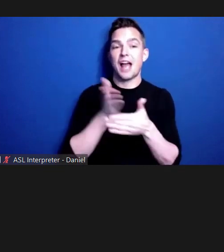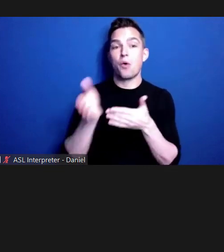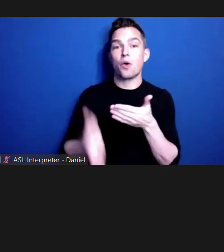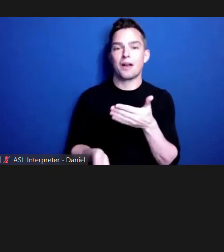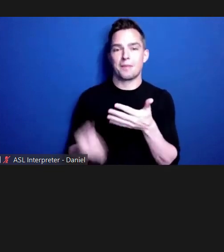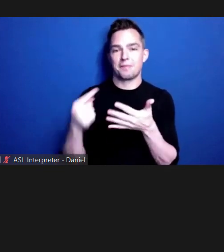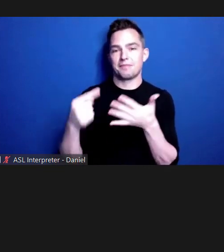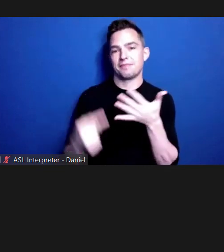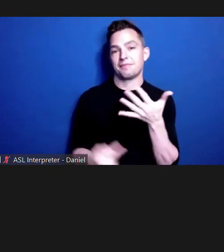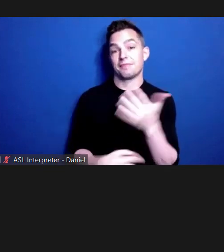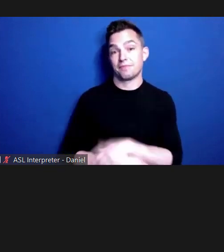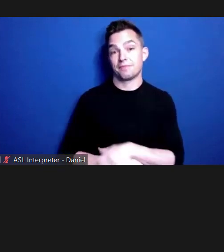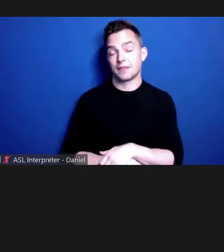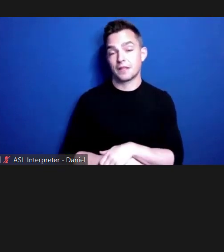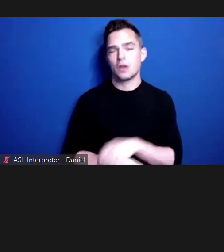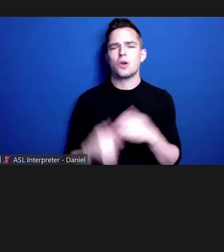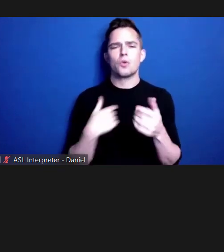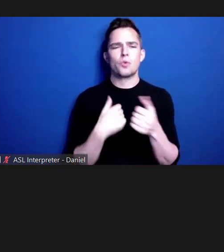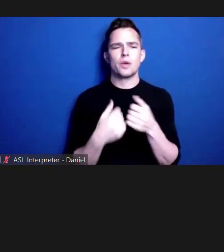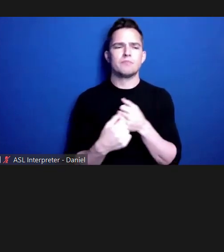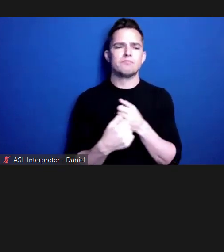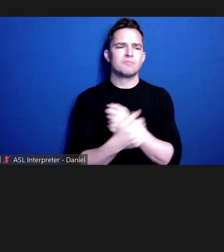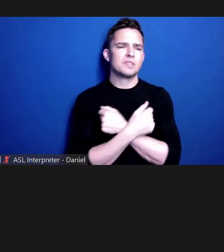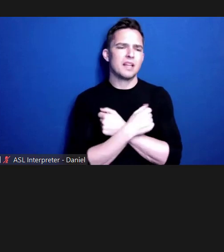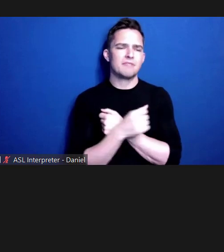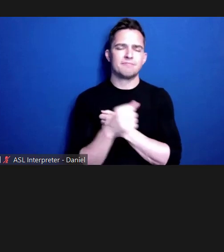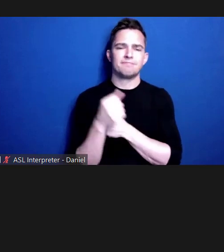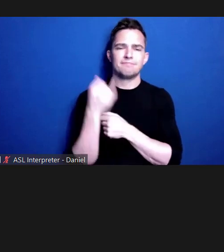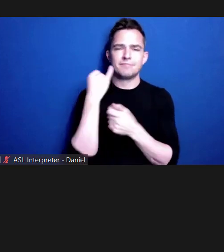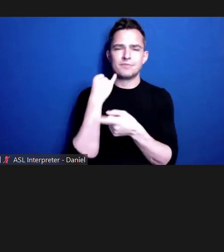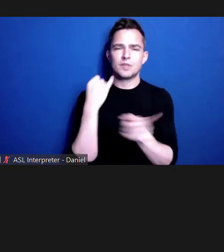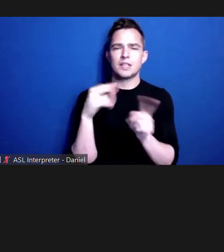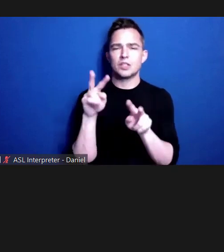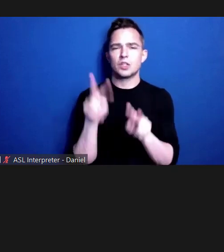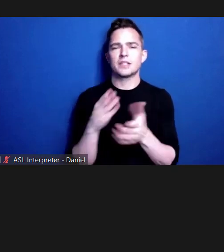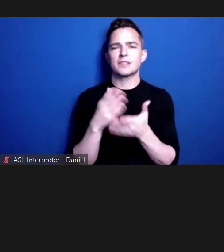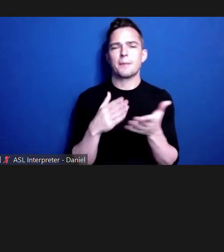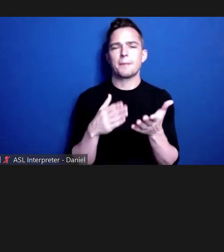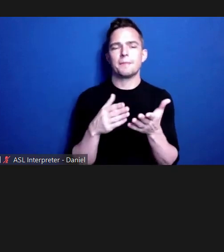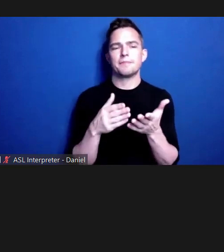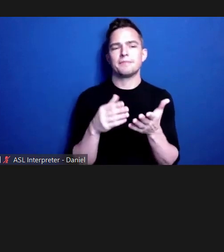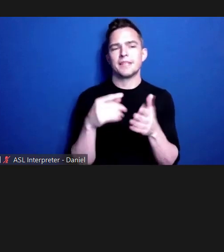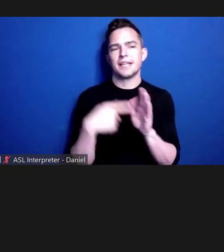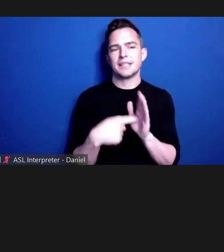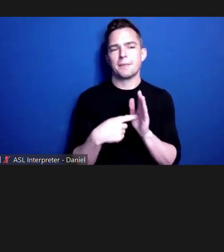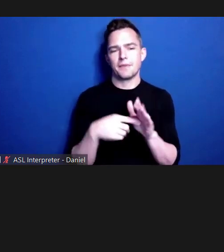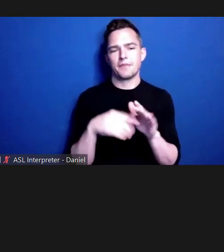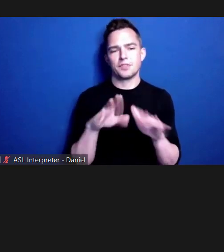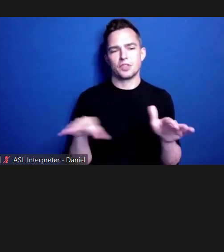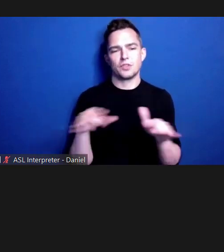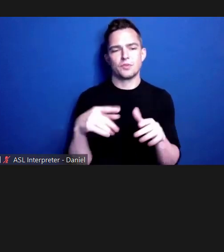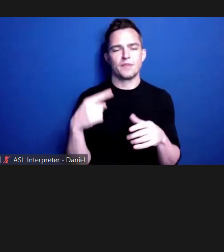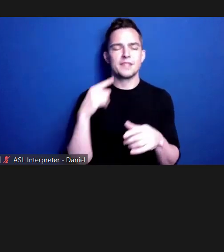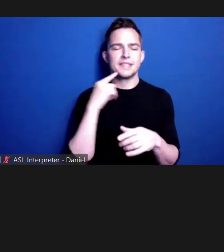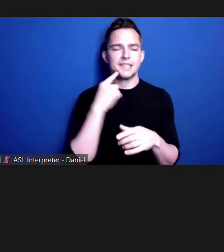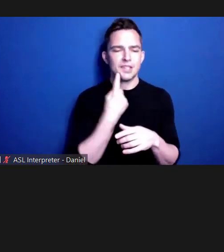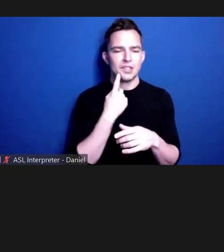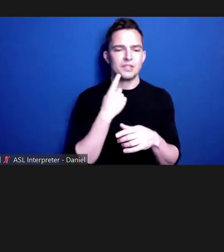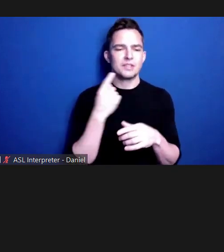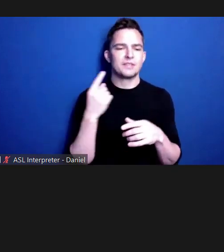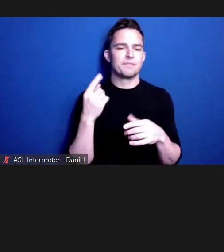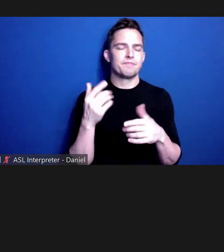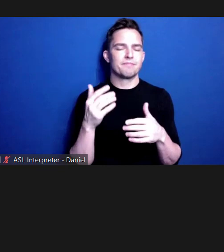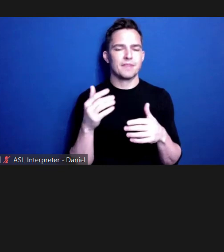So we would love for you to take a look at several examples of children with severe to profound hearing loss who have